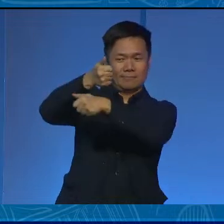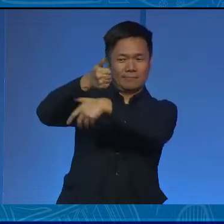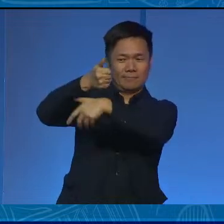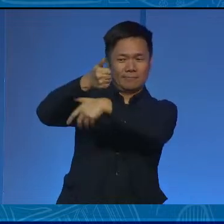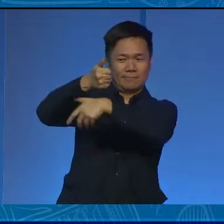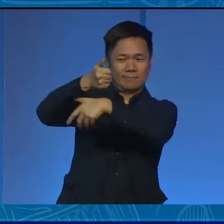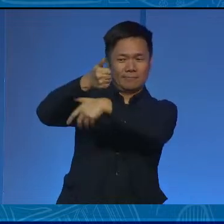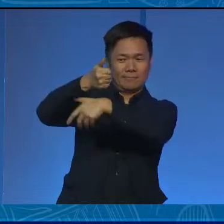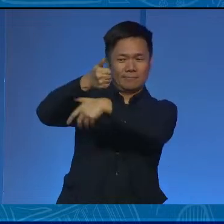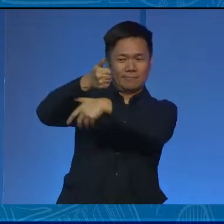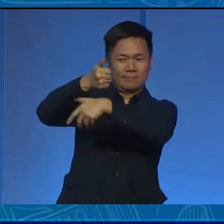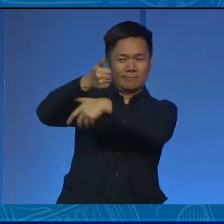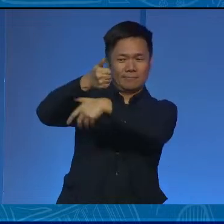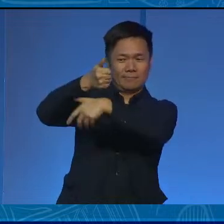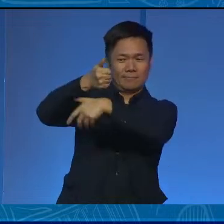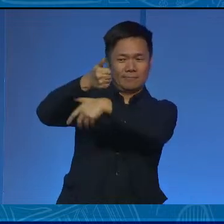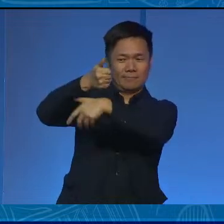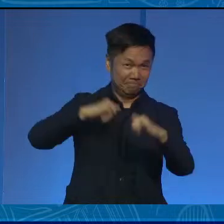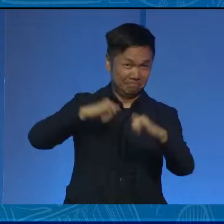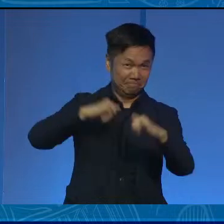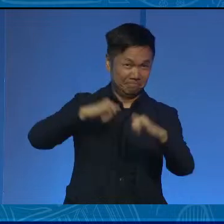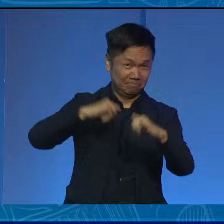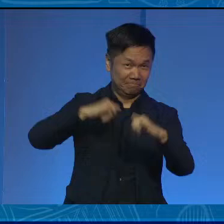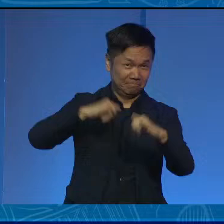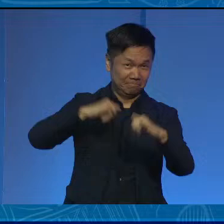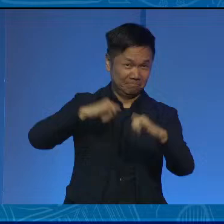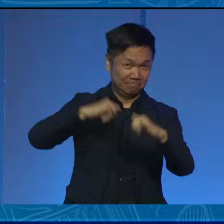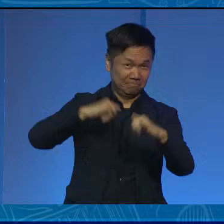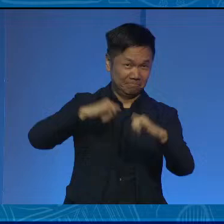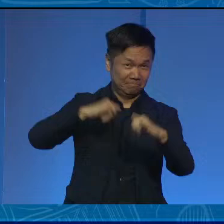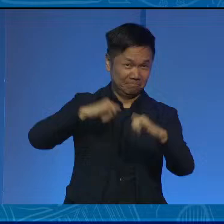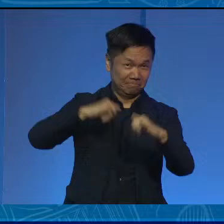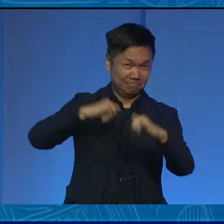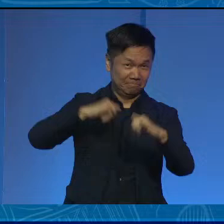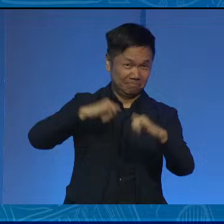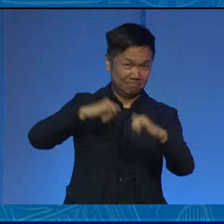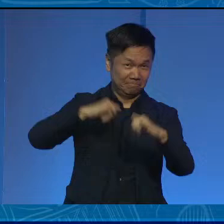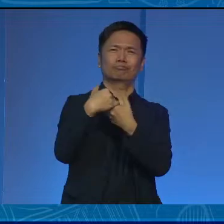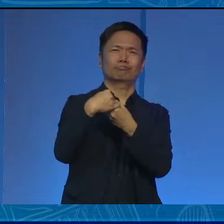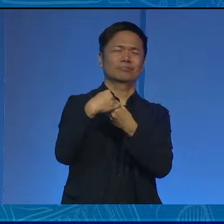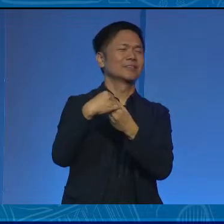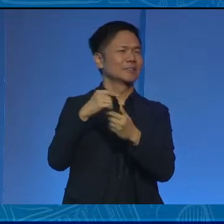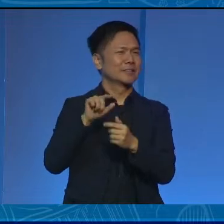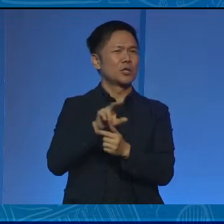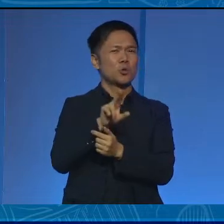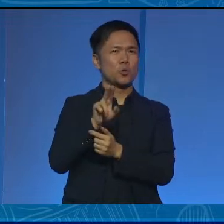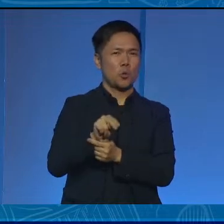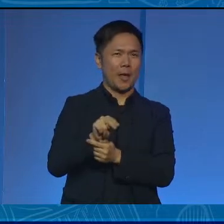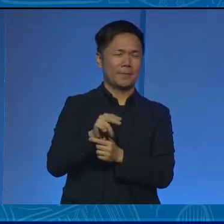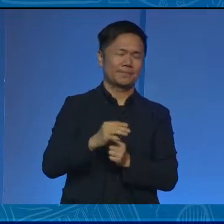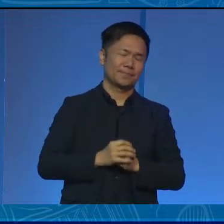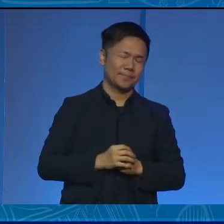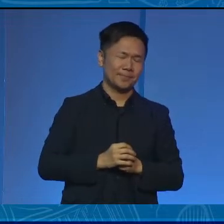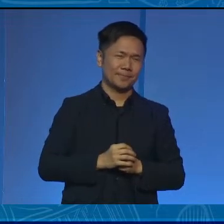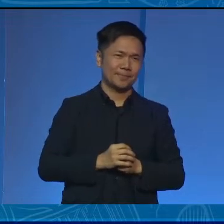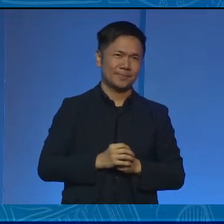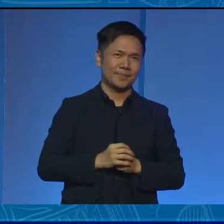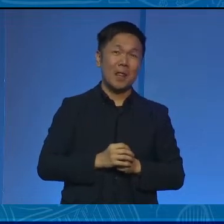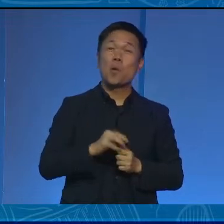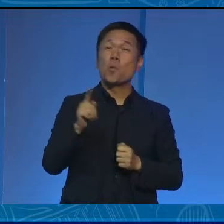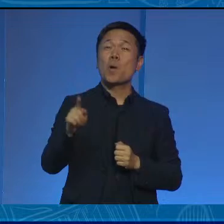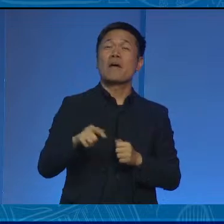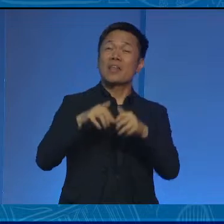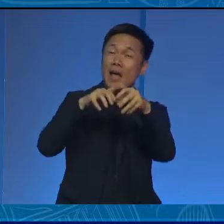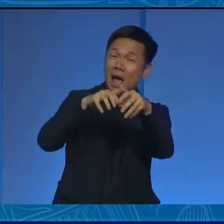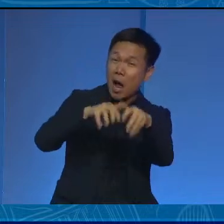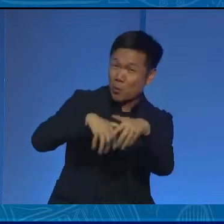mimic your integrated imagination in the United Nations system as well. And we have come across, from the agriculture